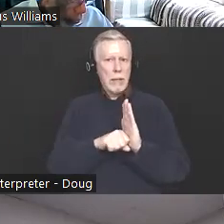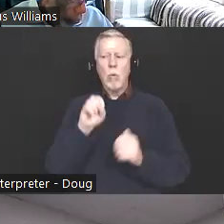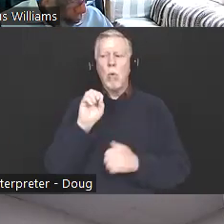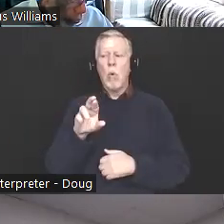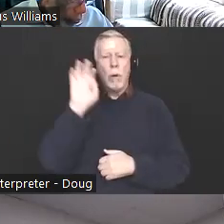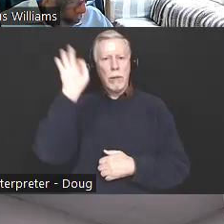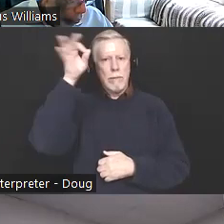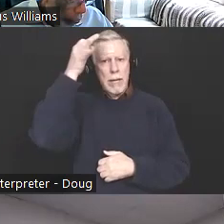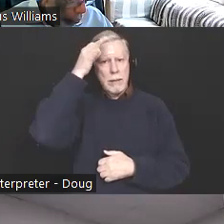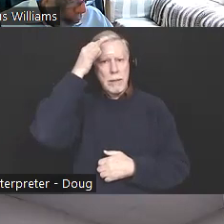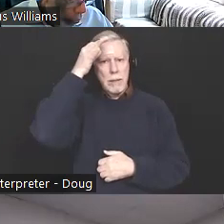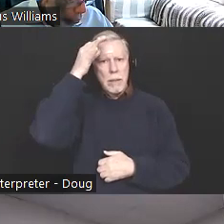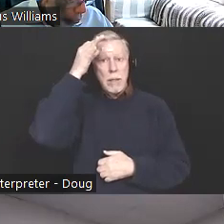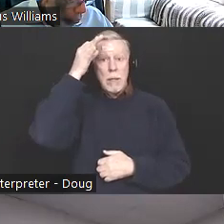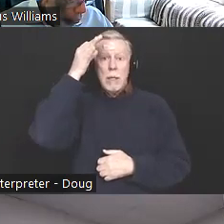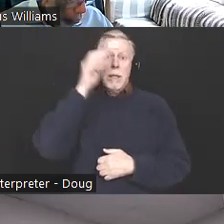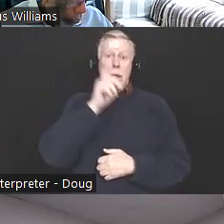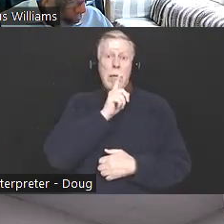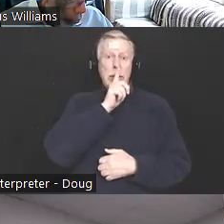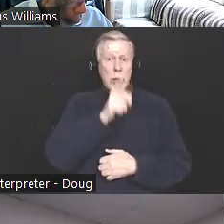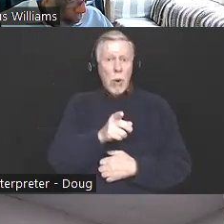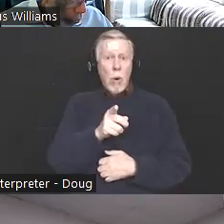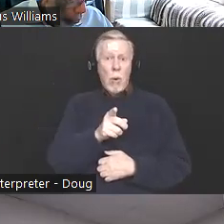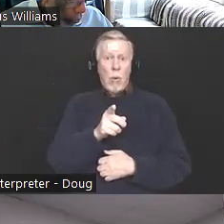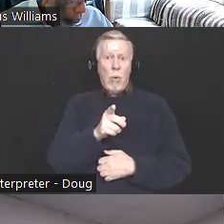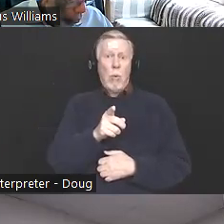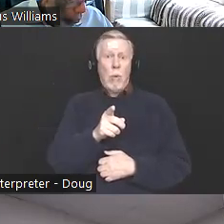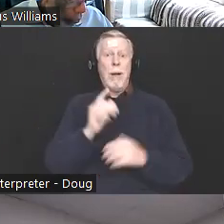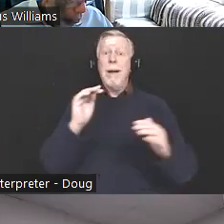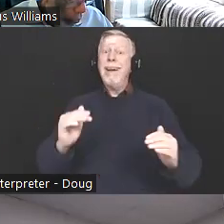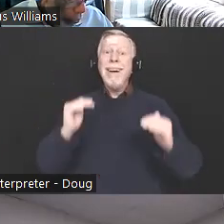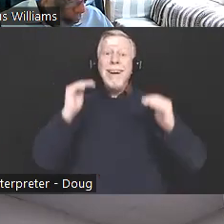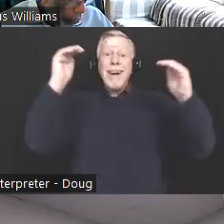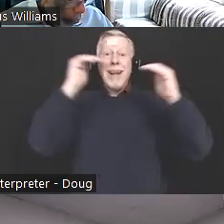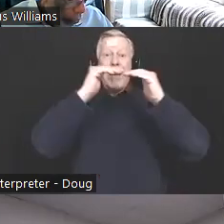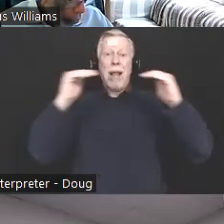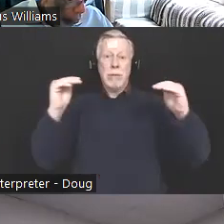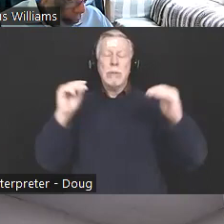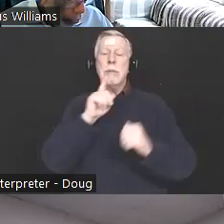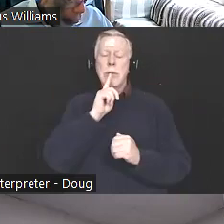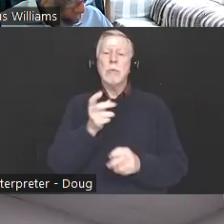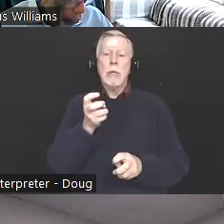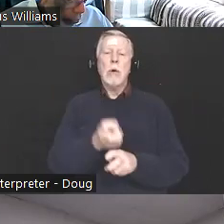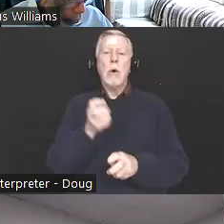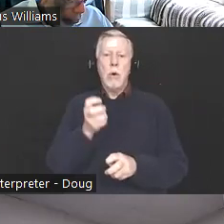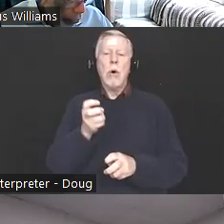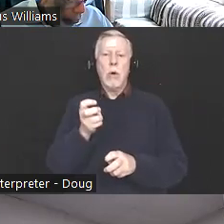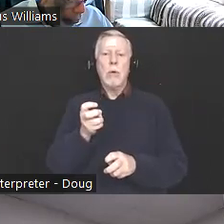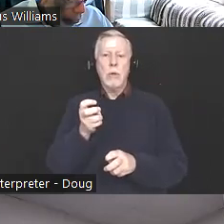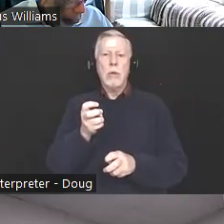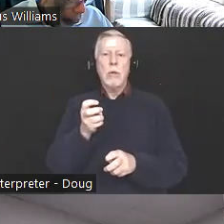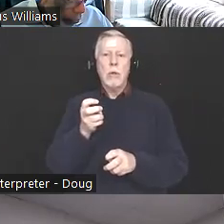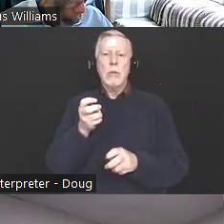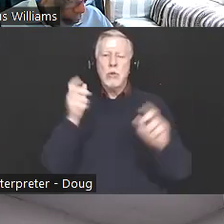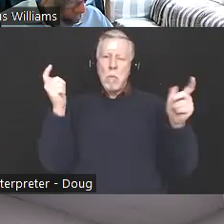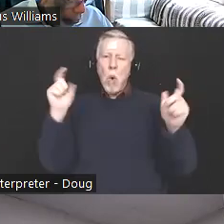feds is so high level that it's really hard to kind of boil that down to